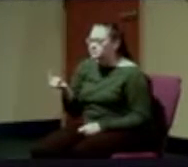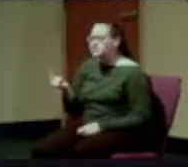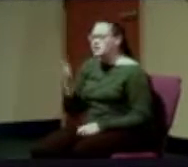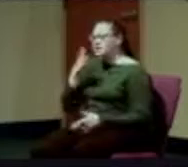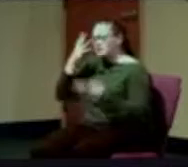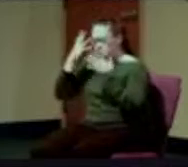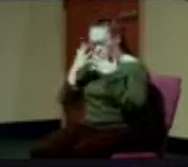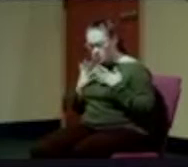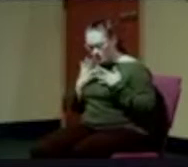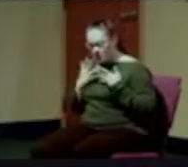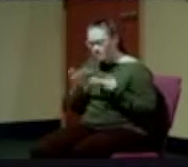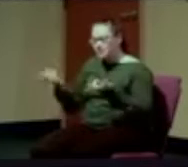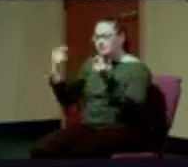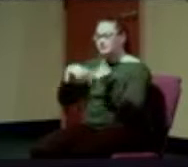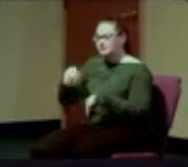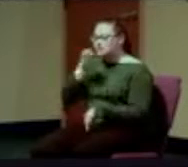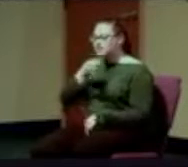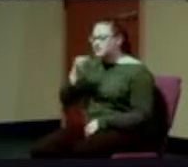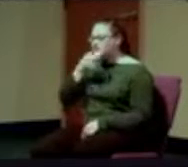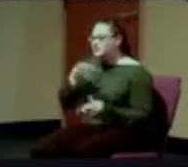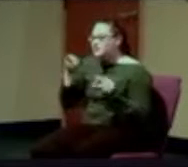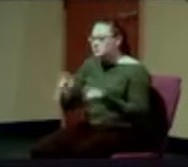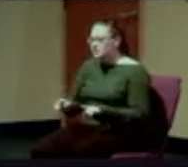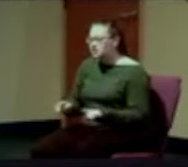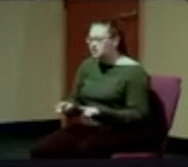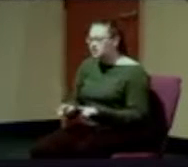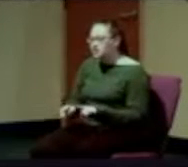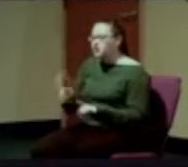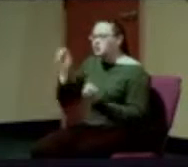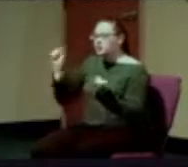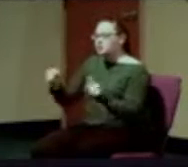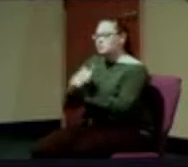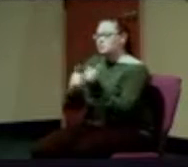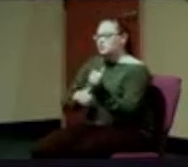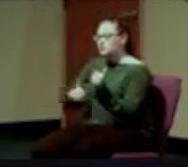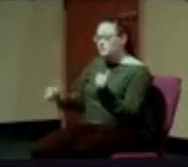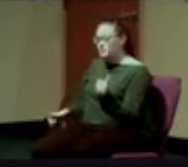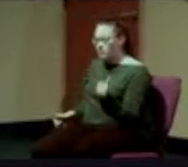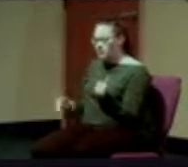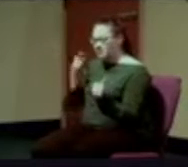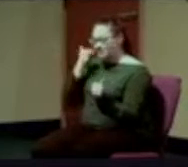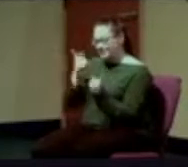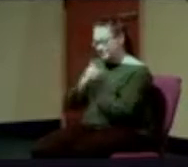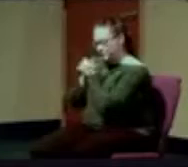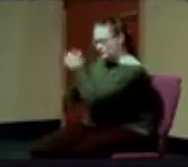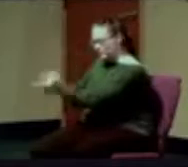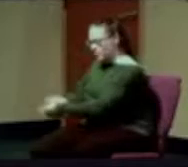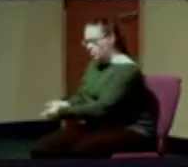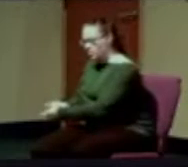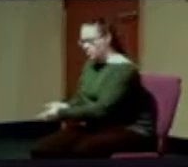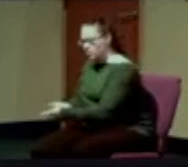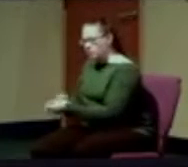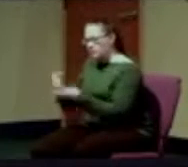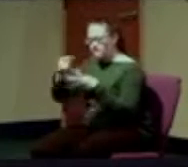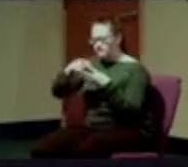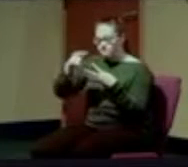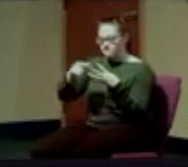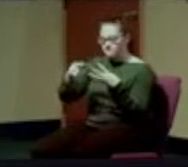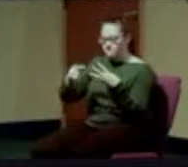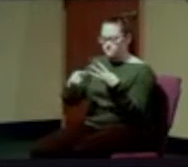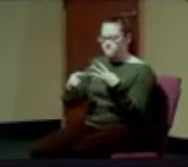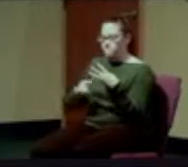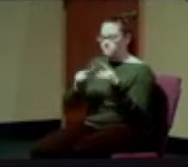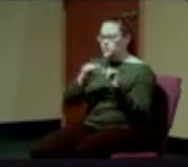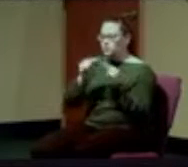that could be avoided if they would have just simply followed him. There are four groups of people that are in this story here